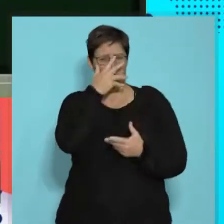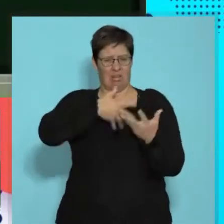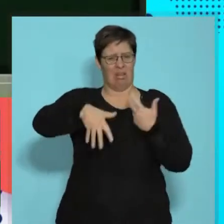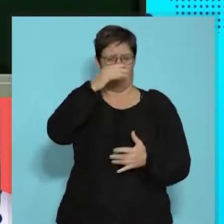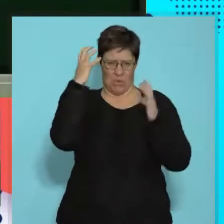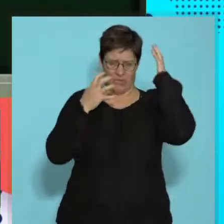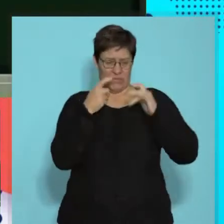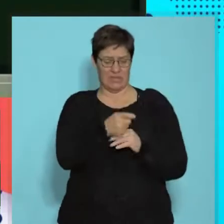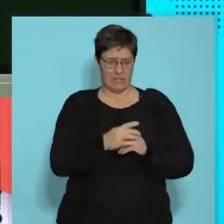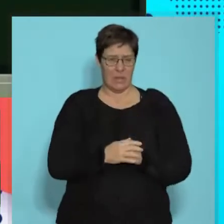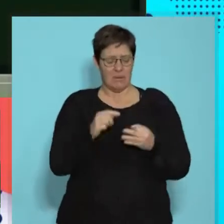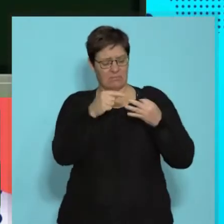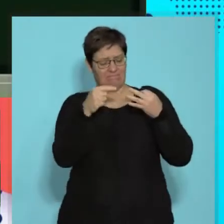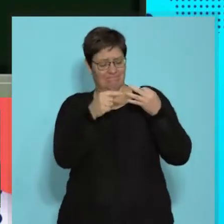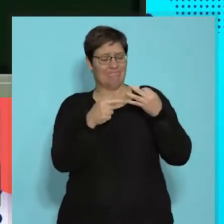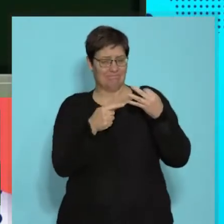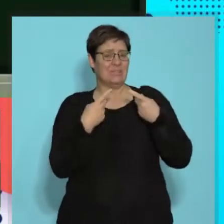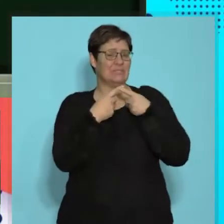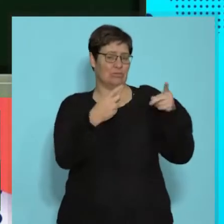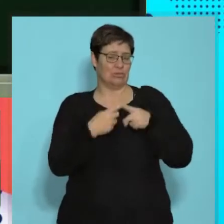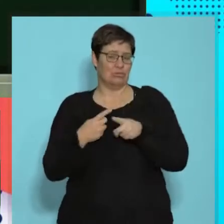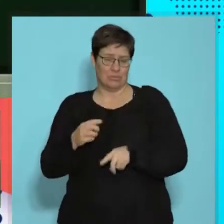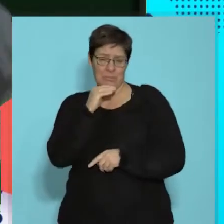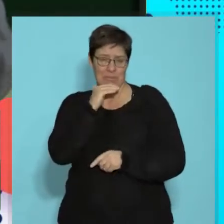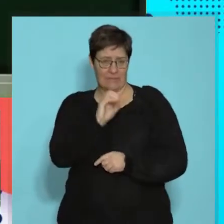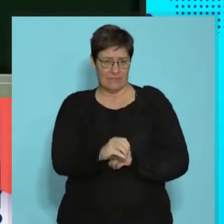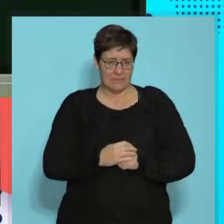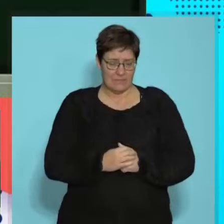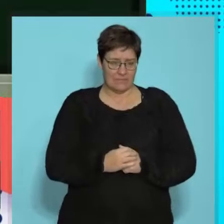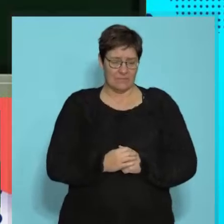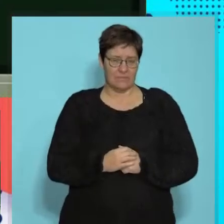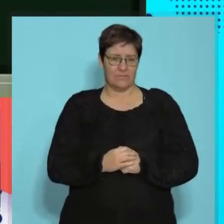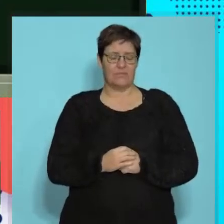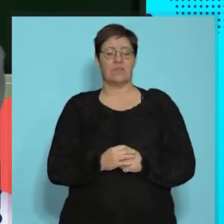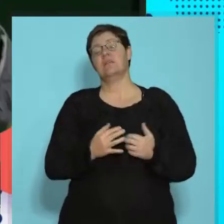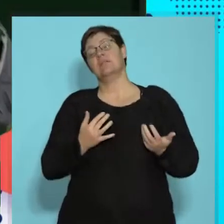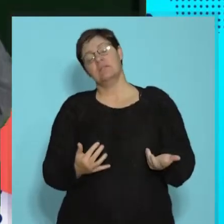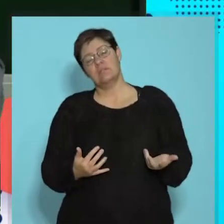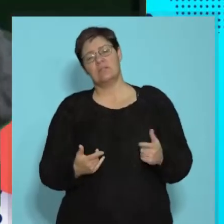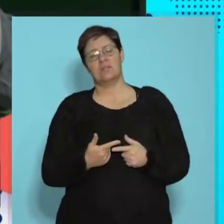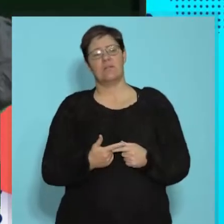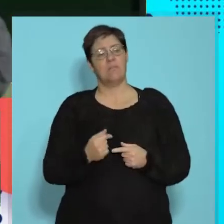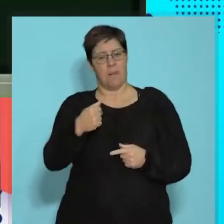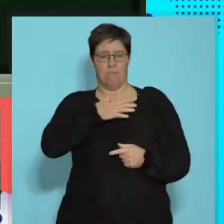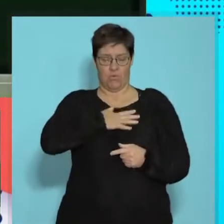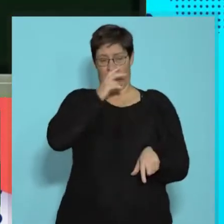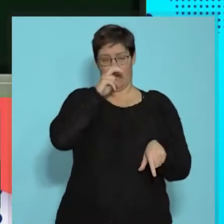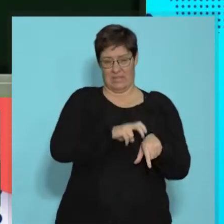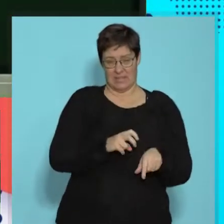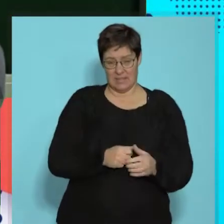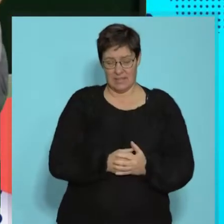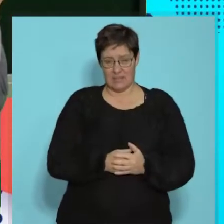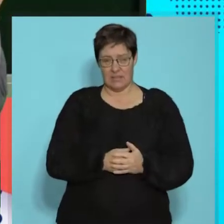up, and they all actually mean totally different things. Then we're going to look at this whole concept of I need to